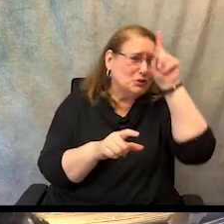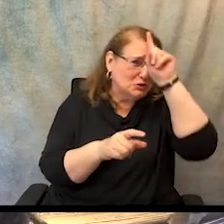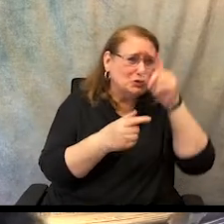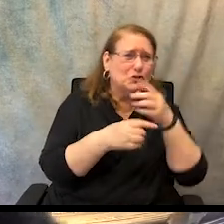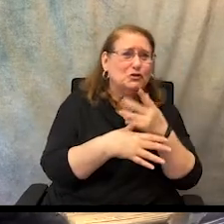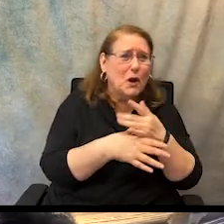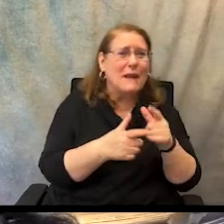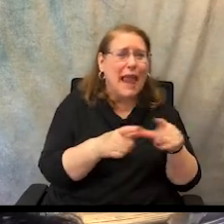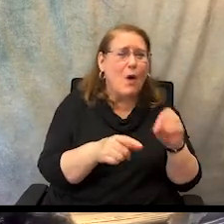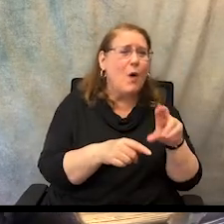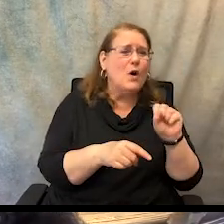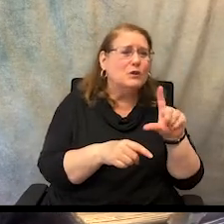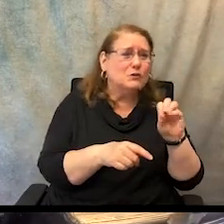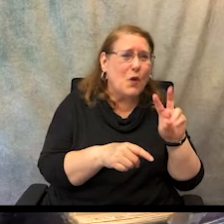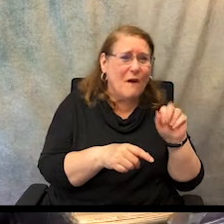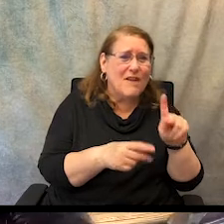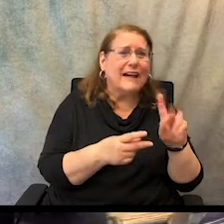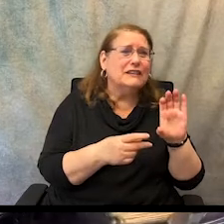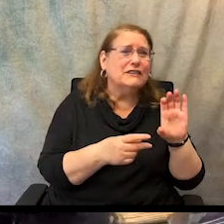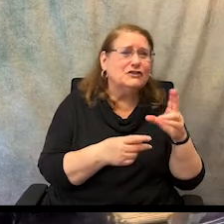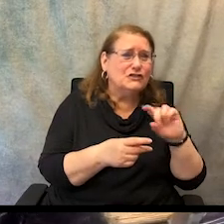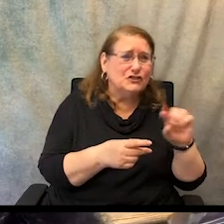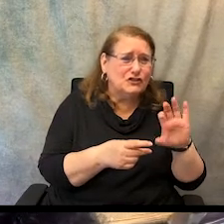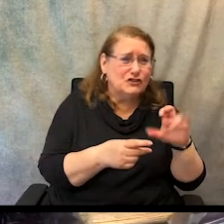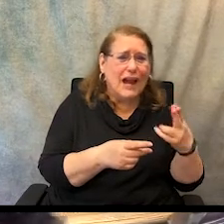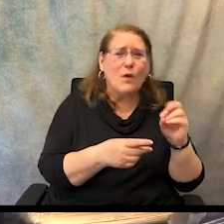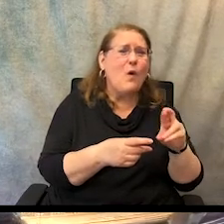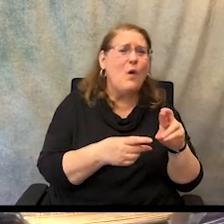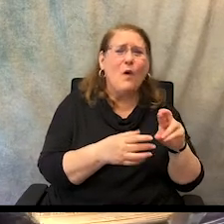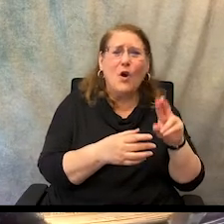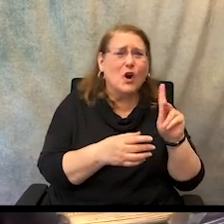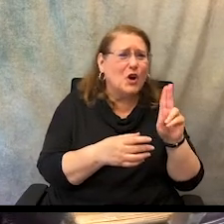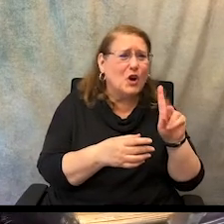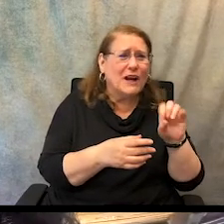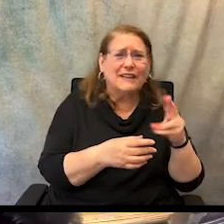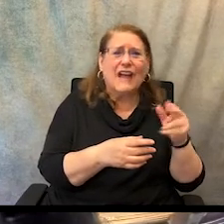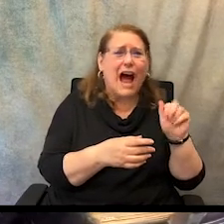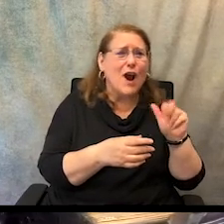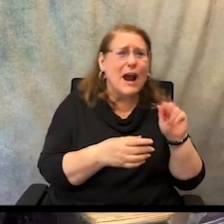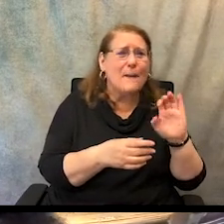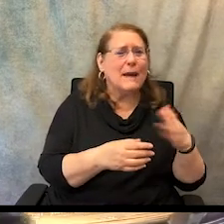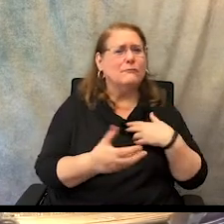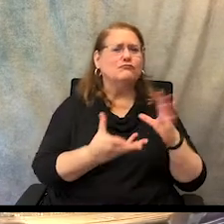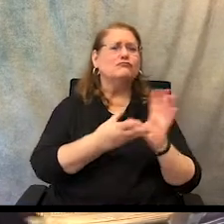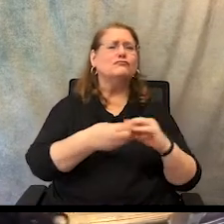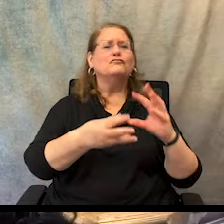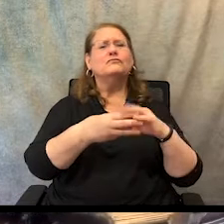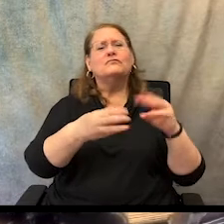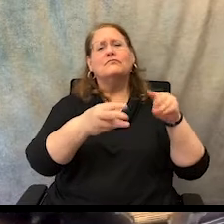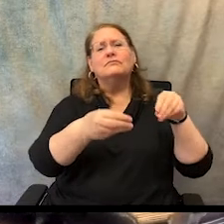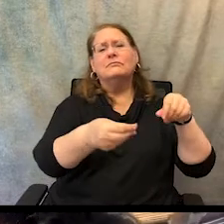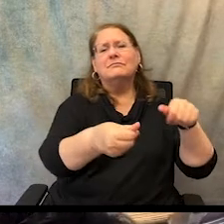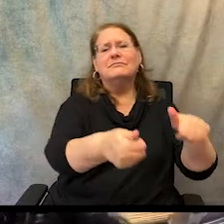maybe in German language, or in Slovak or Czech, or even in German and Kurdish or Arabic language, okay. I could